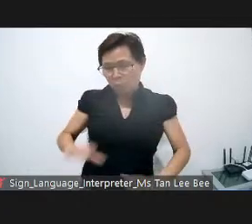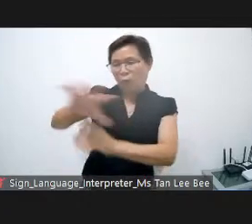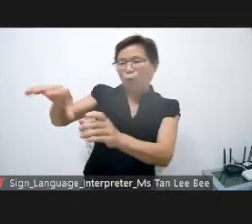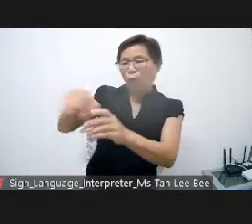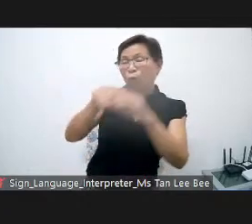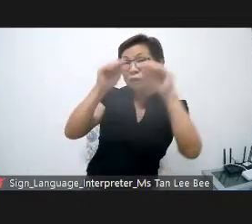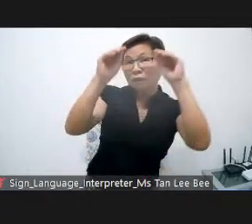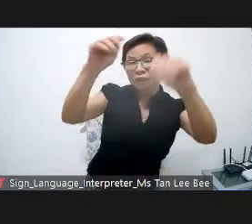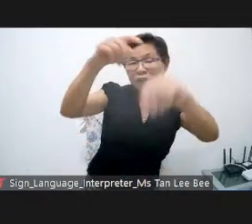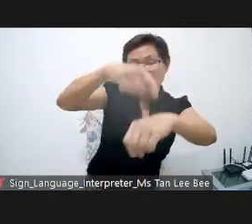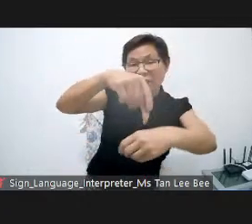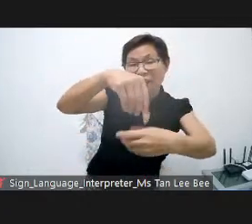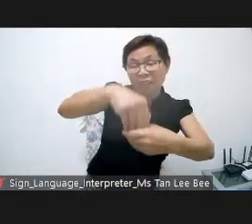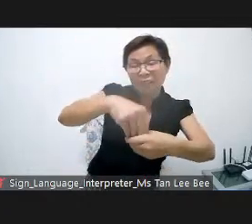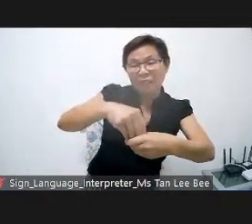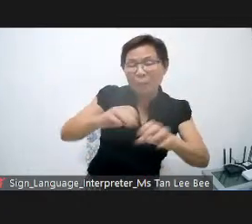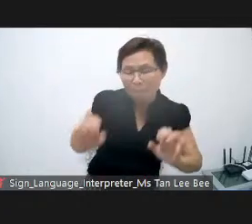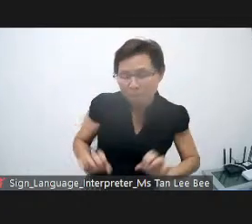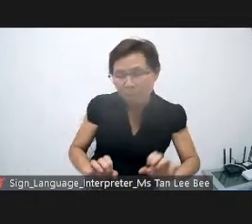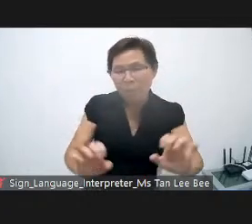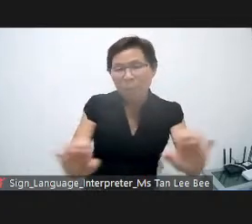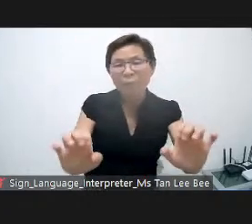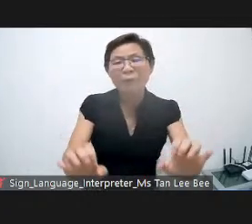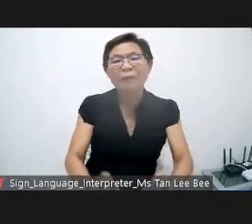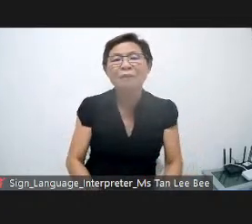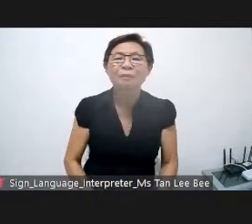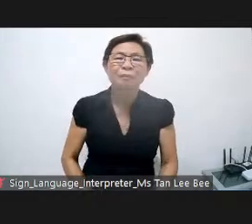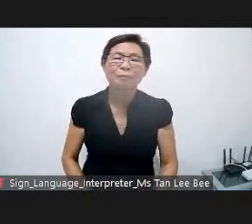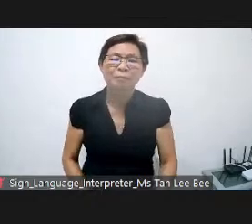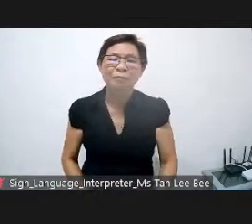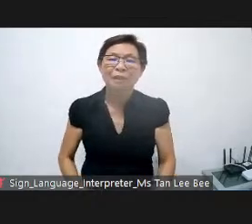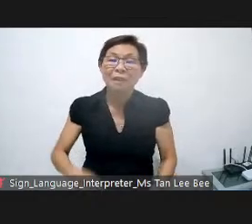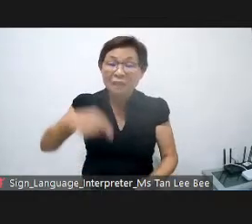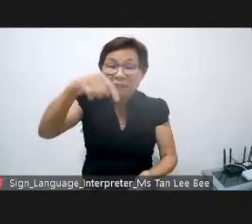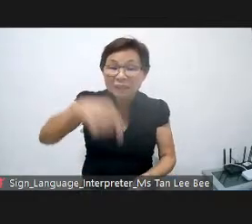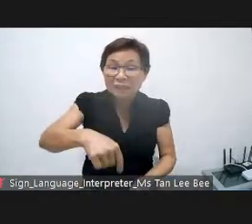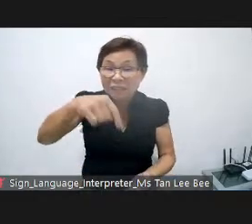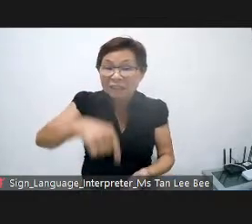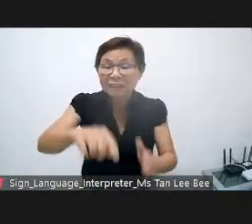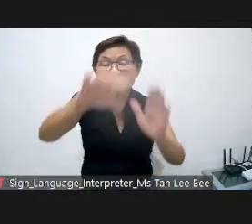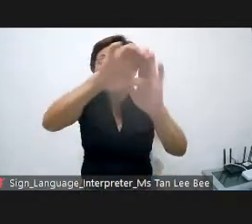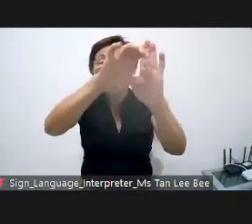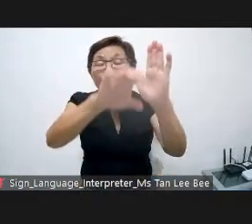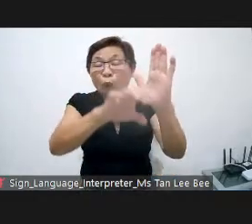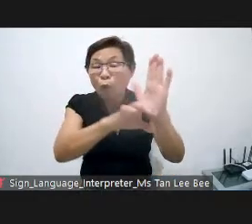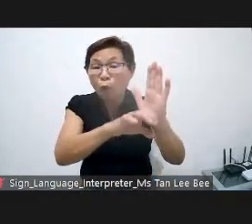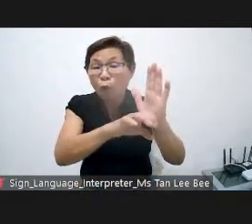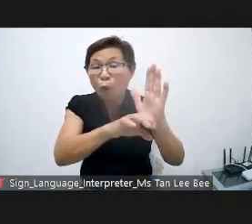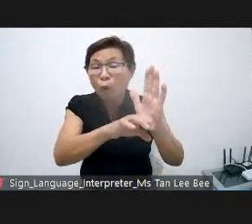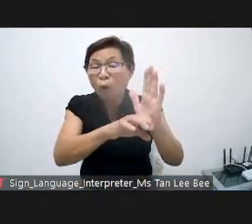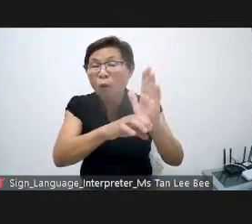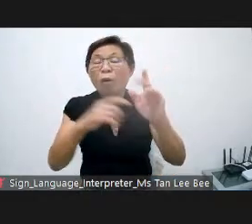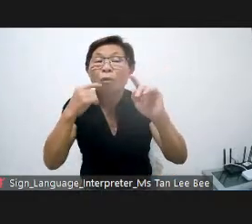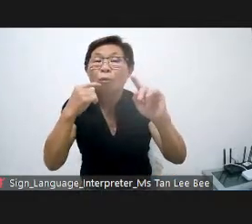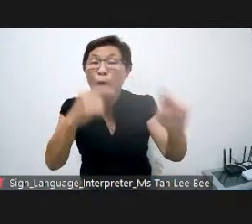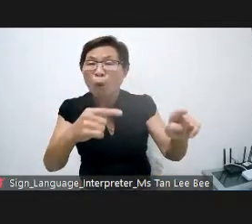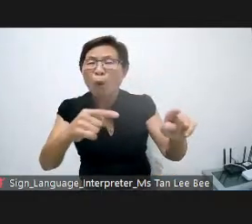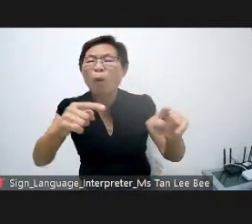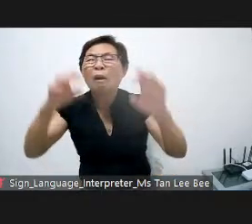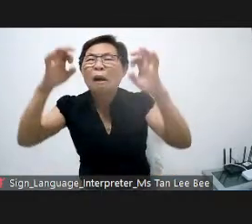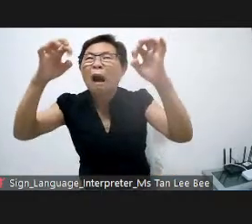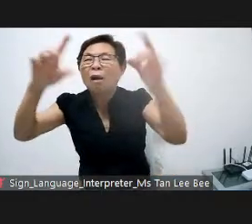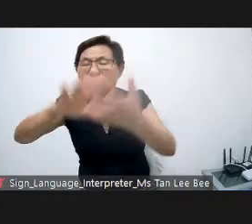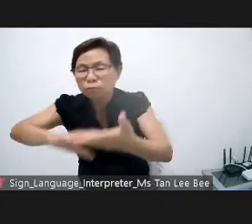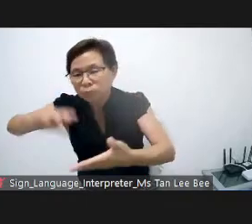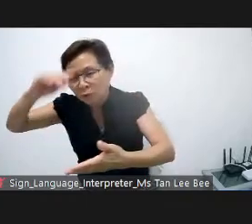in Emergency, or in short DTIM. This course is entitled as Responding to Educational Needs of Learners